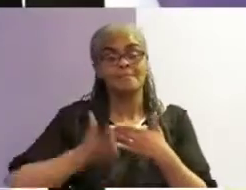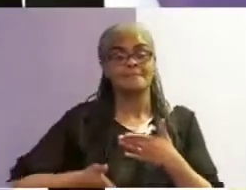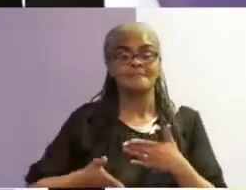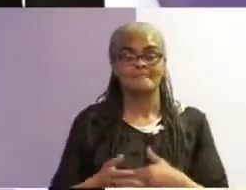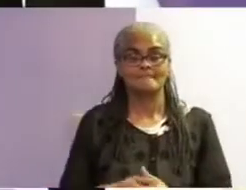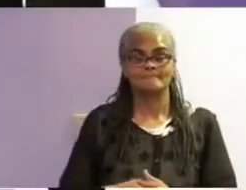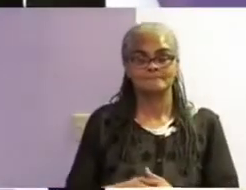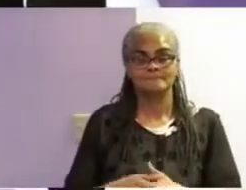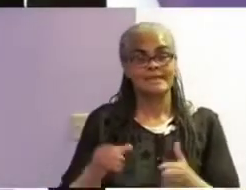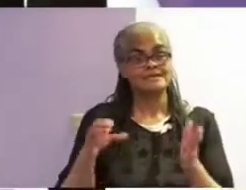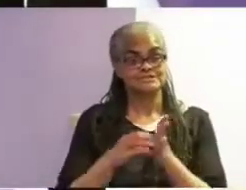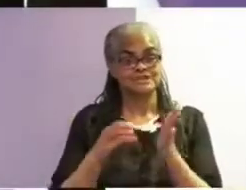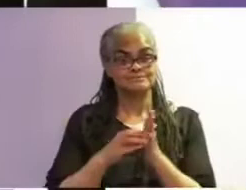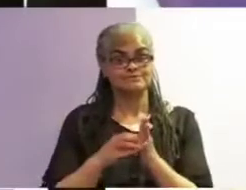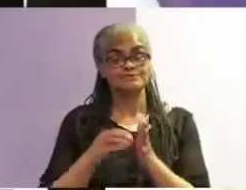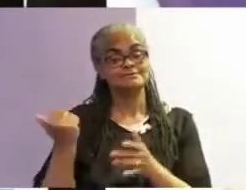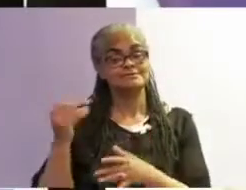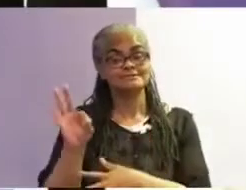19th chapter.